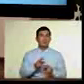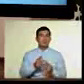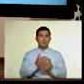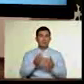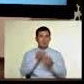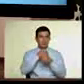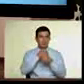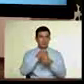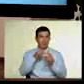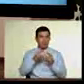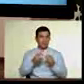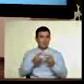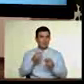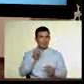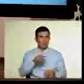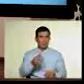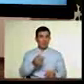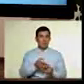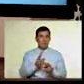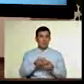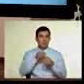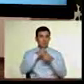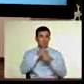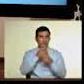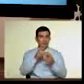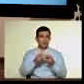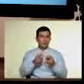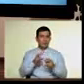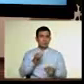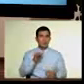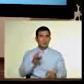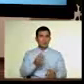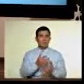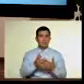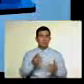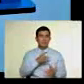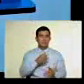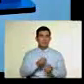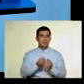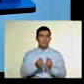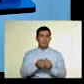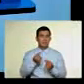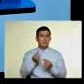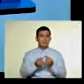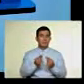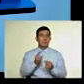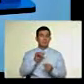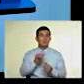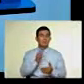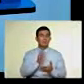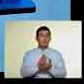asbobini bilasiz. Agar mana shu asbob yordamida bor yoki ohak toshni nimadan iborat